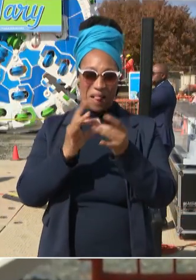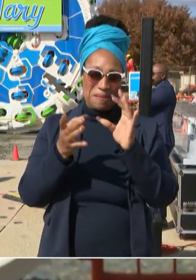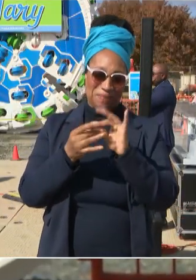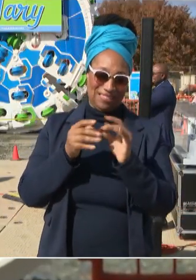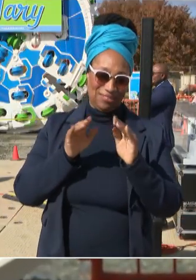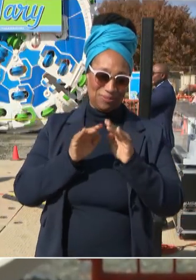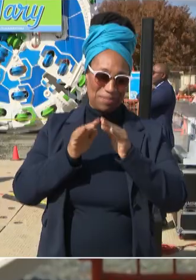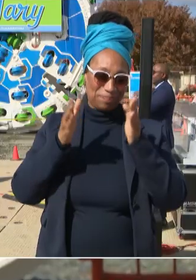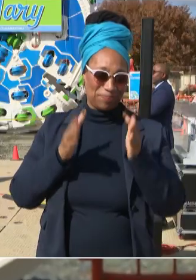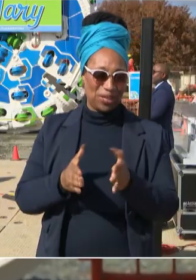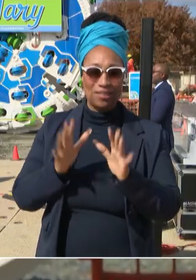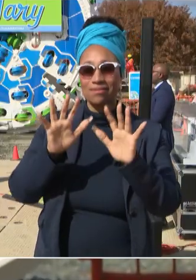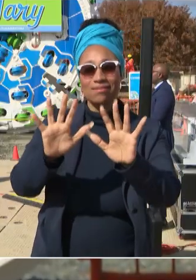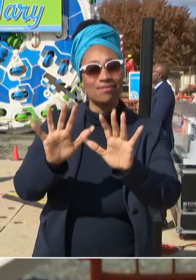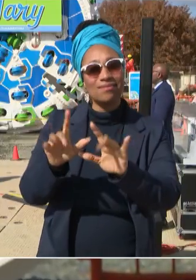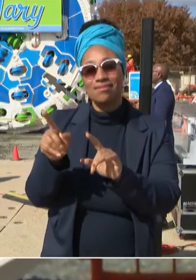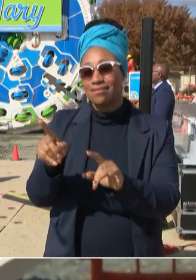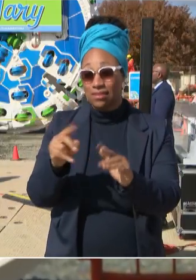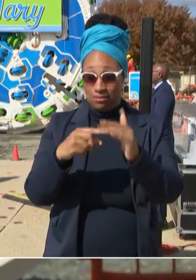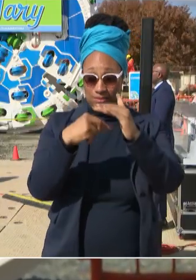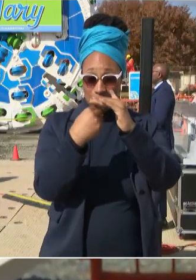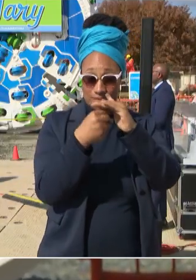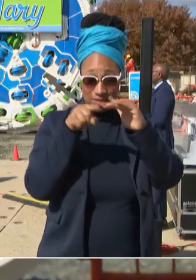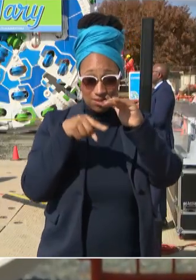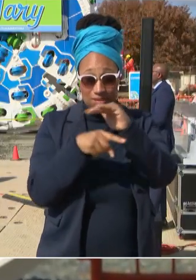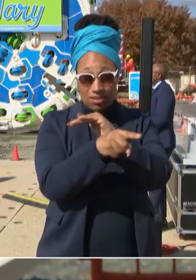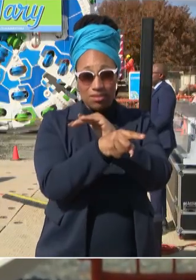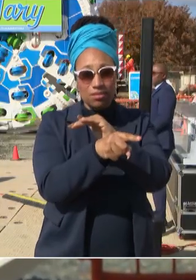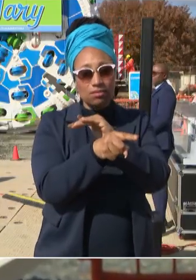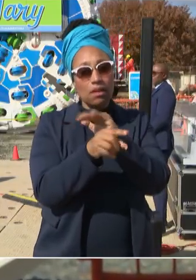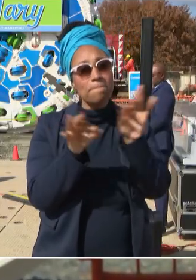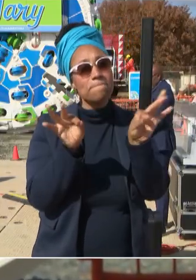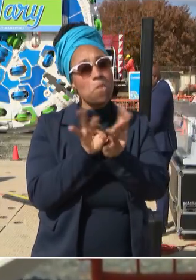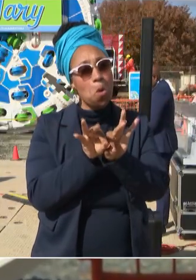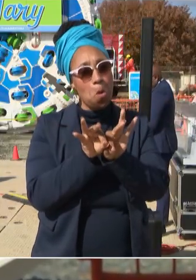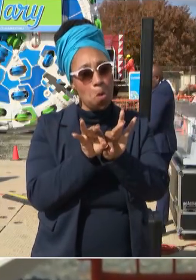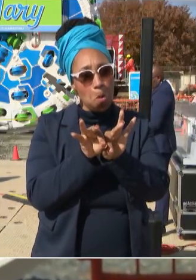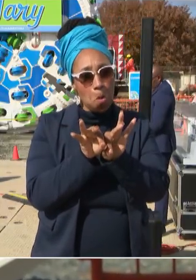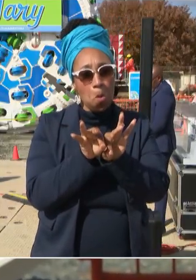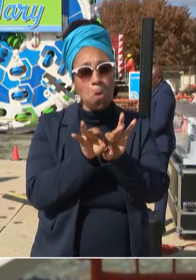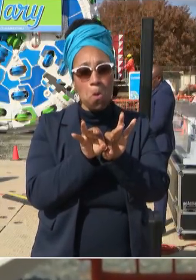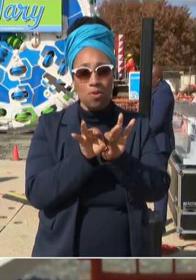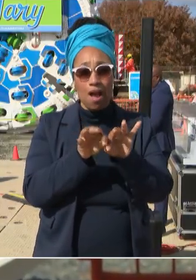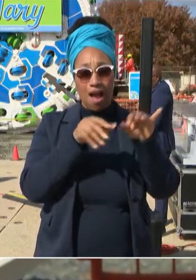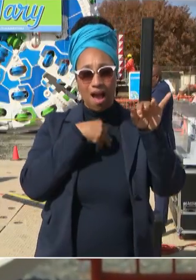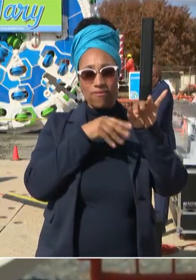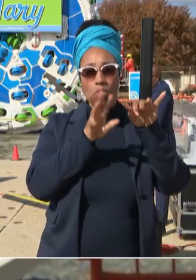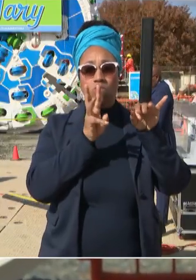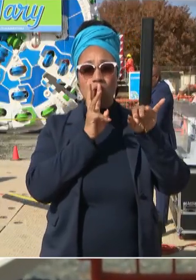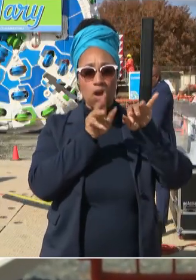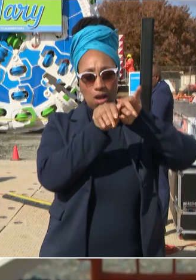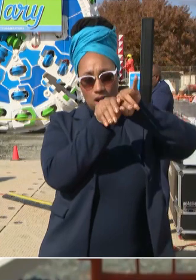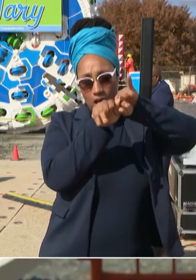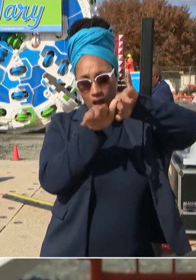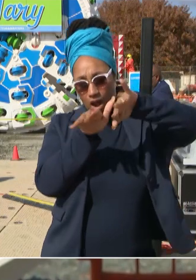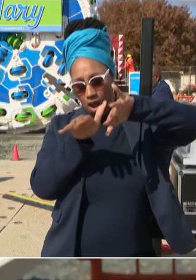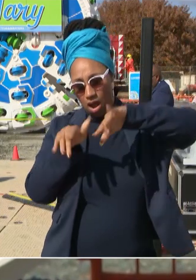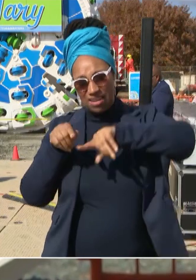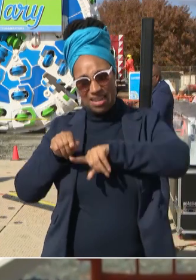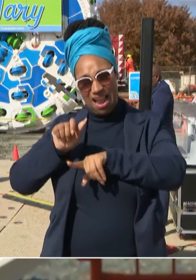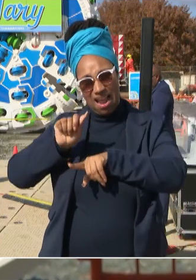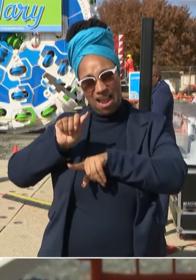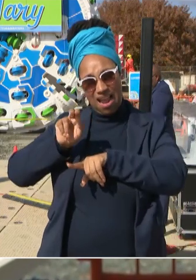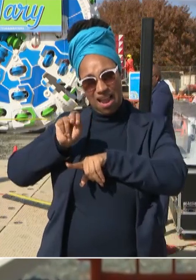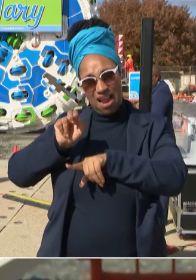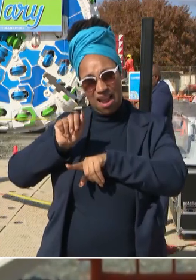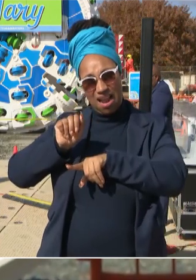reduces overflows to the Anacostia by 98%. So later this decade, DC Water will